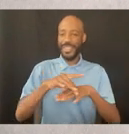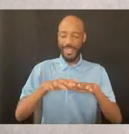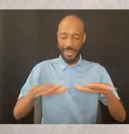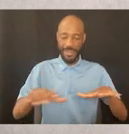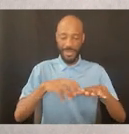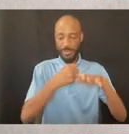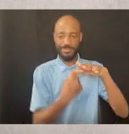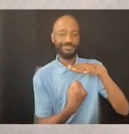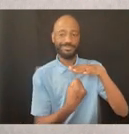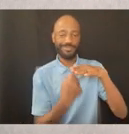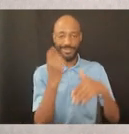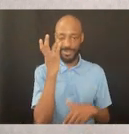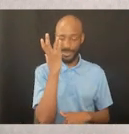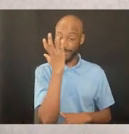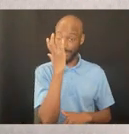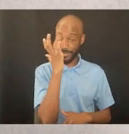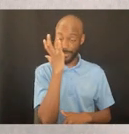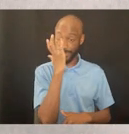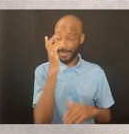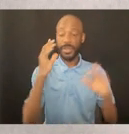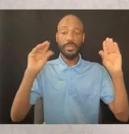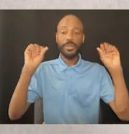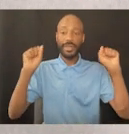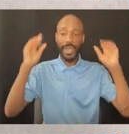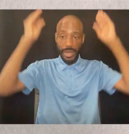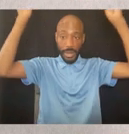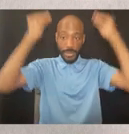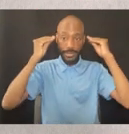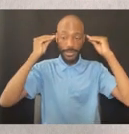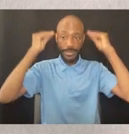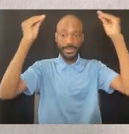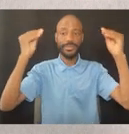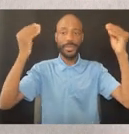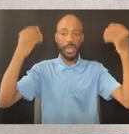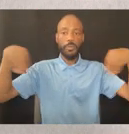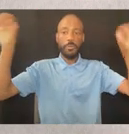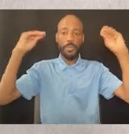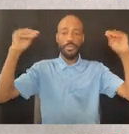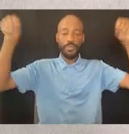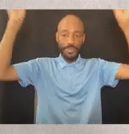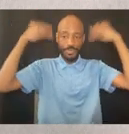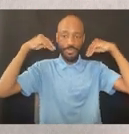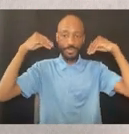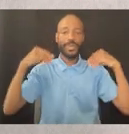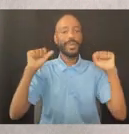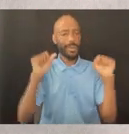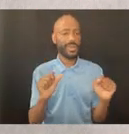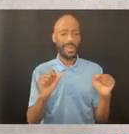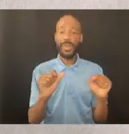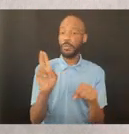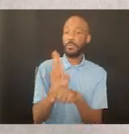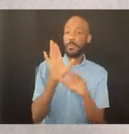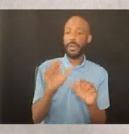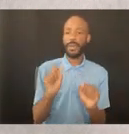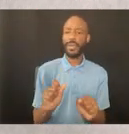one side somewhat softer than the other. This allows the wearer to choose which texture will be more suitable in